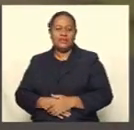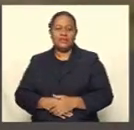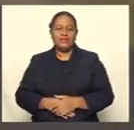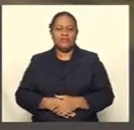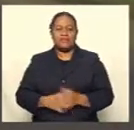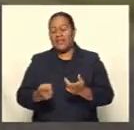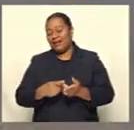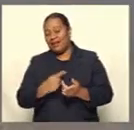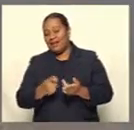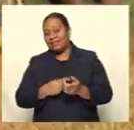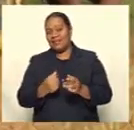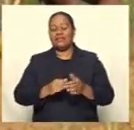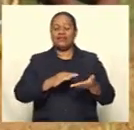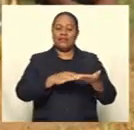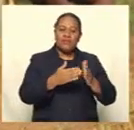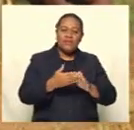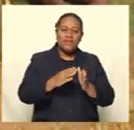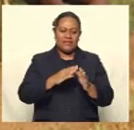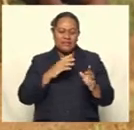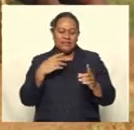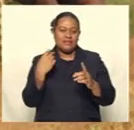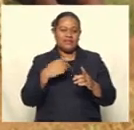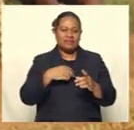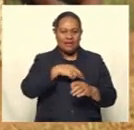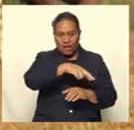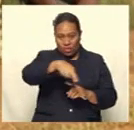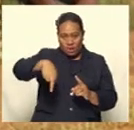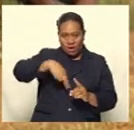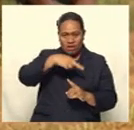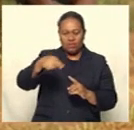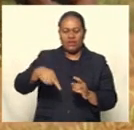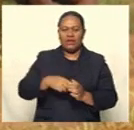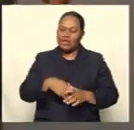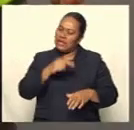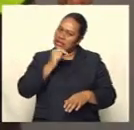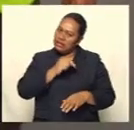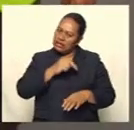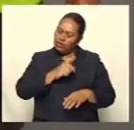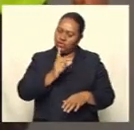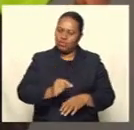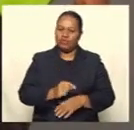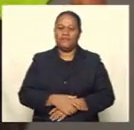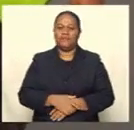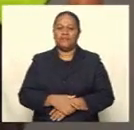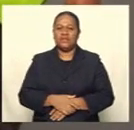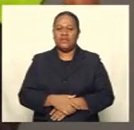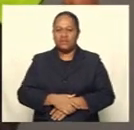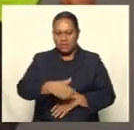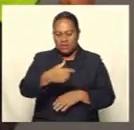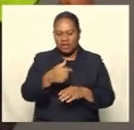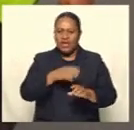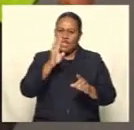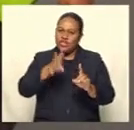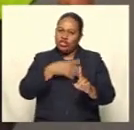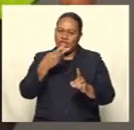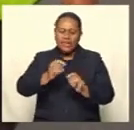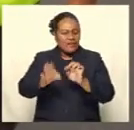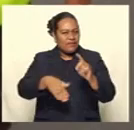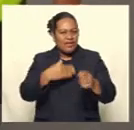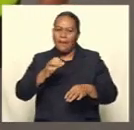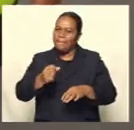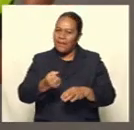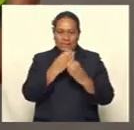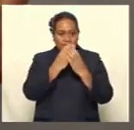other members of our community around us that this is something that we need to do. Taking temperatures, ensuring people wear their mask and have